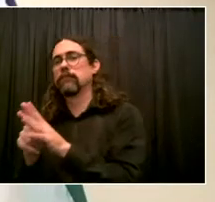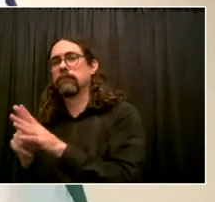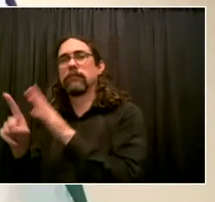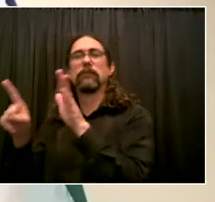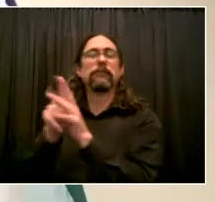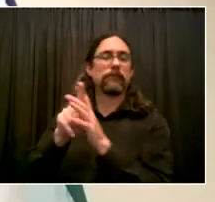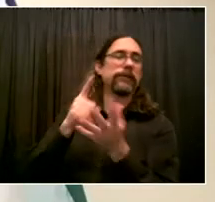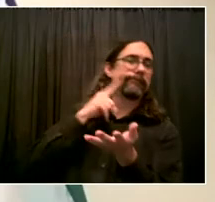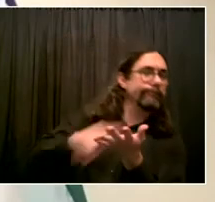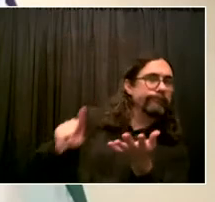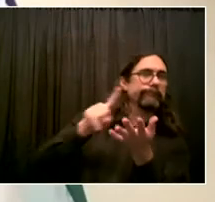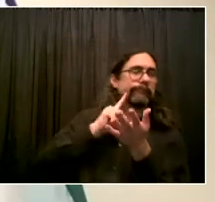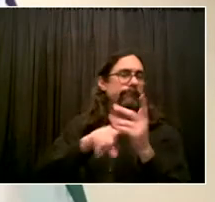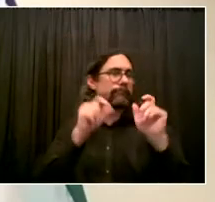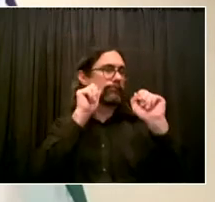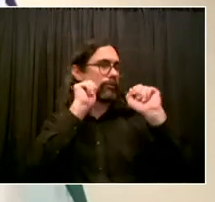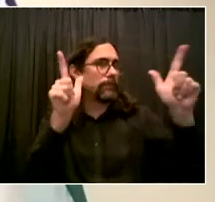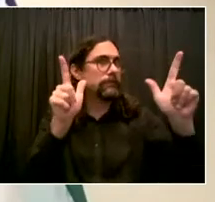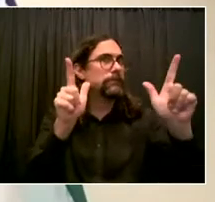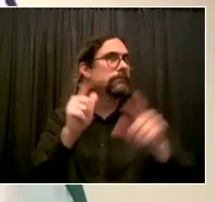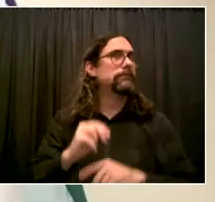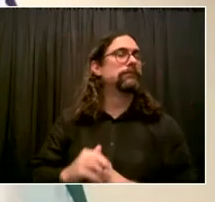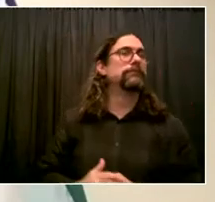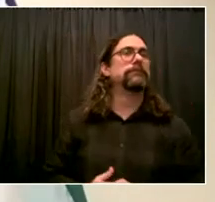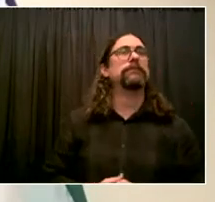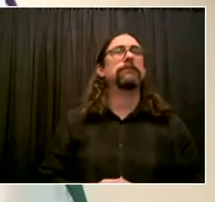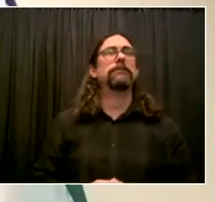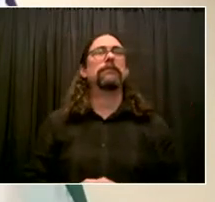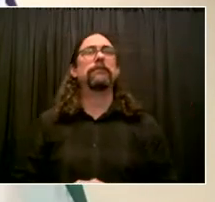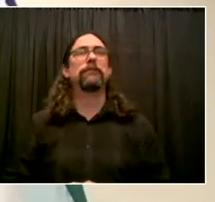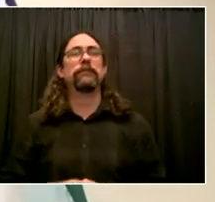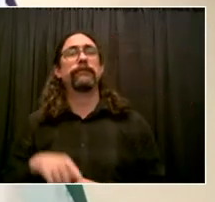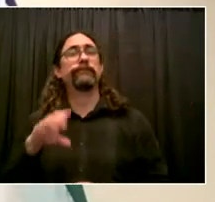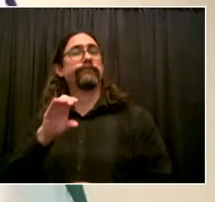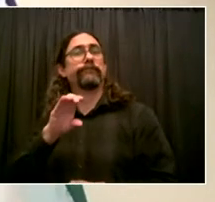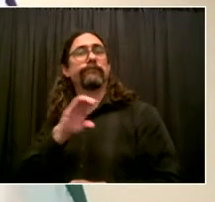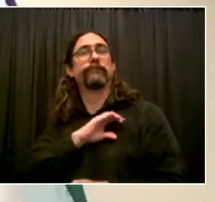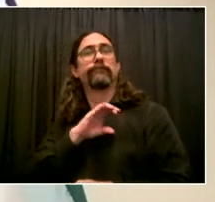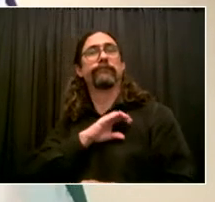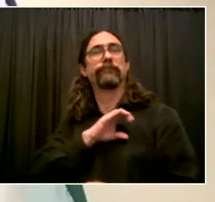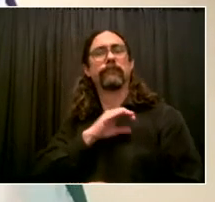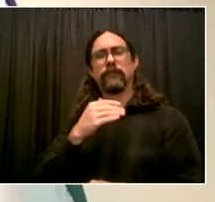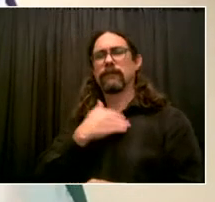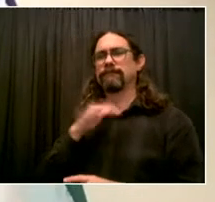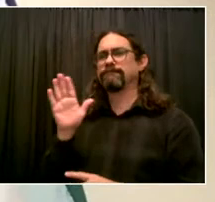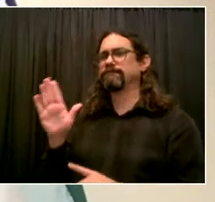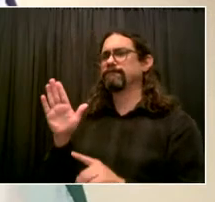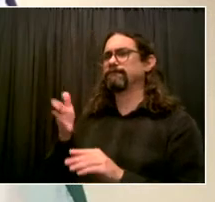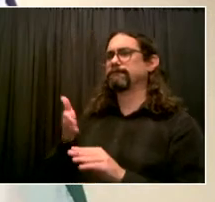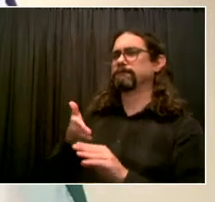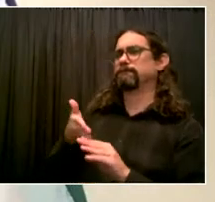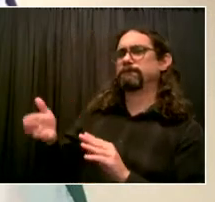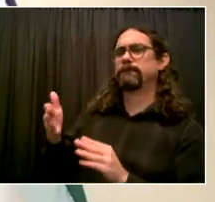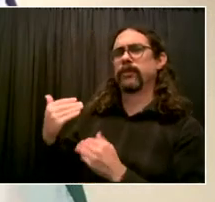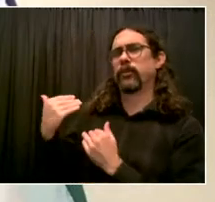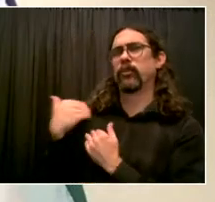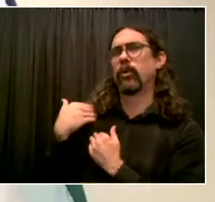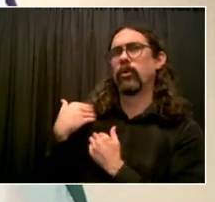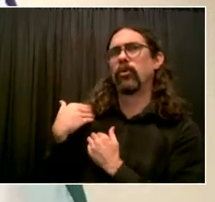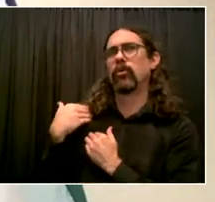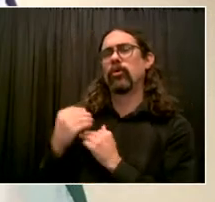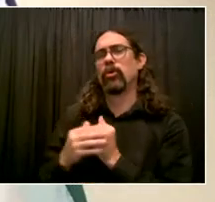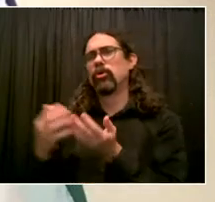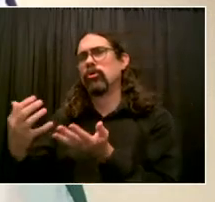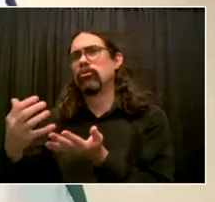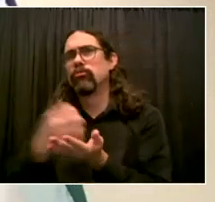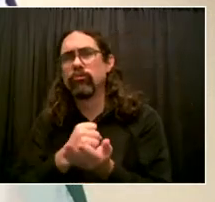incidents that are happening around the city. And then we take a closer look or a deeper dive into what schools may be affected.